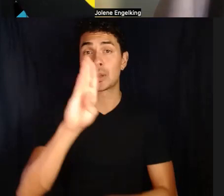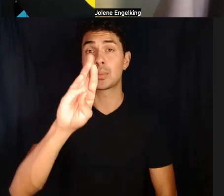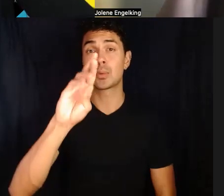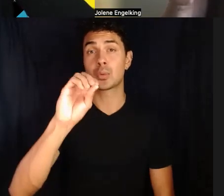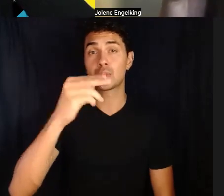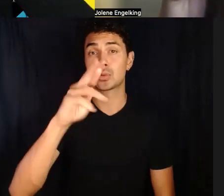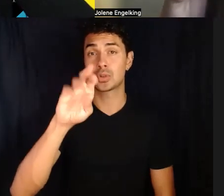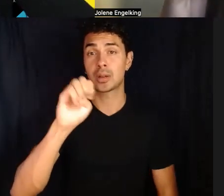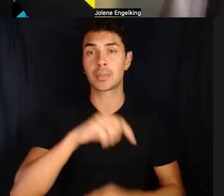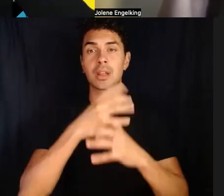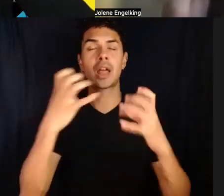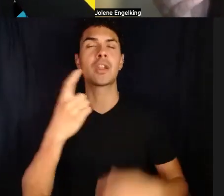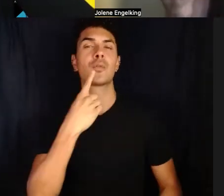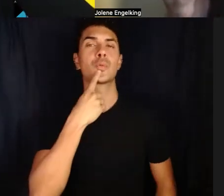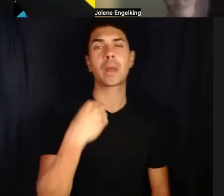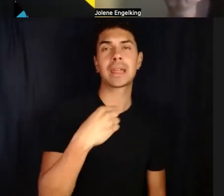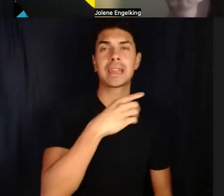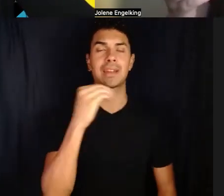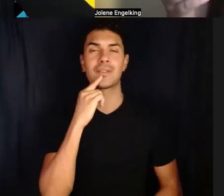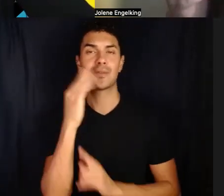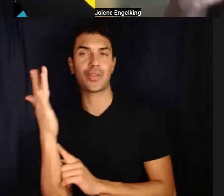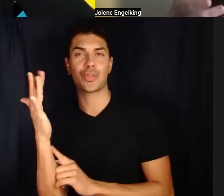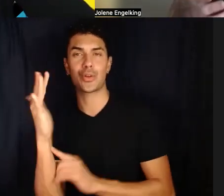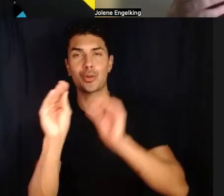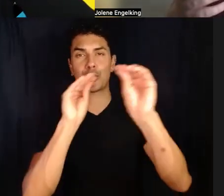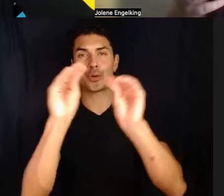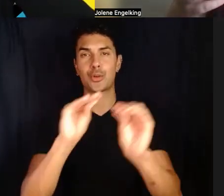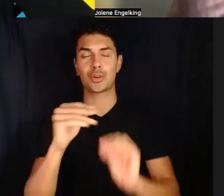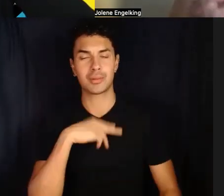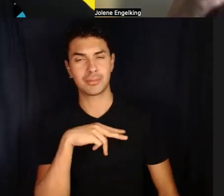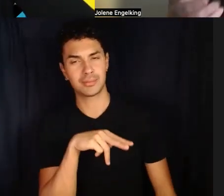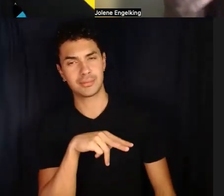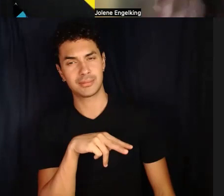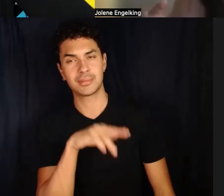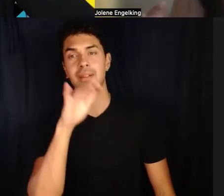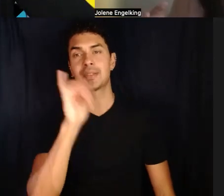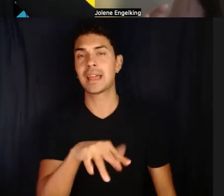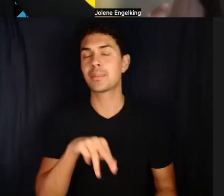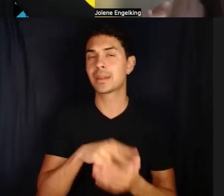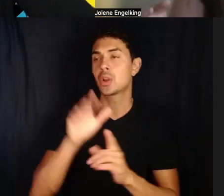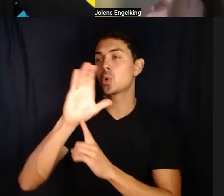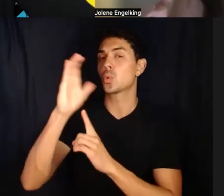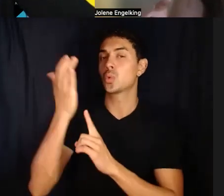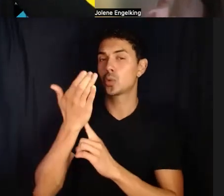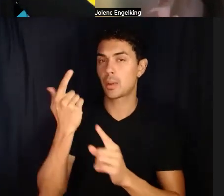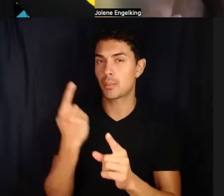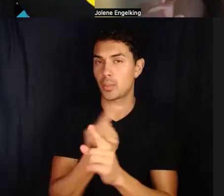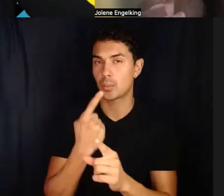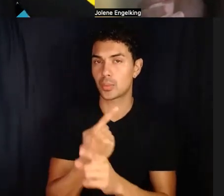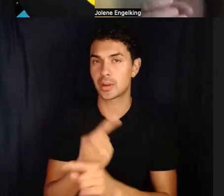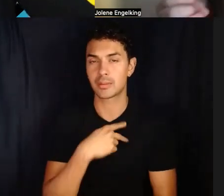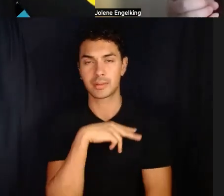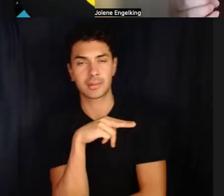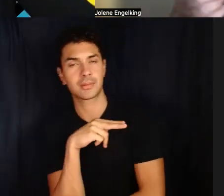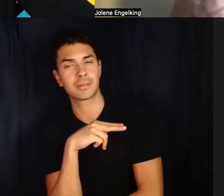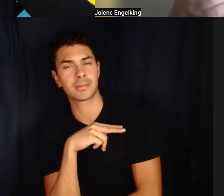a lot of red colors and a lot of feathers on it. And for her, that was it being culturally appropriate. And we need to recognize that